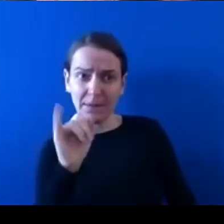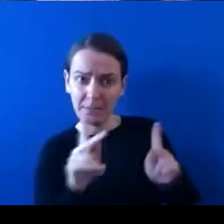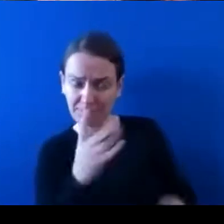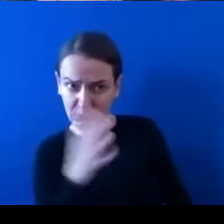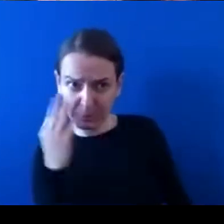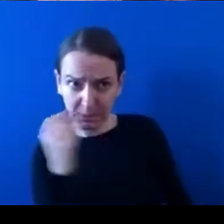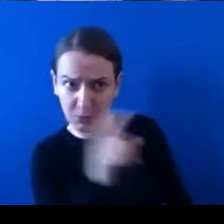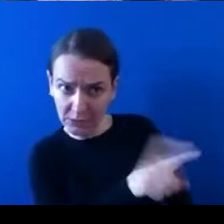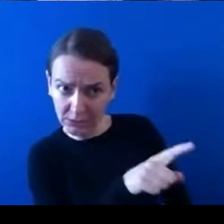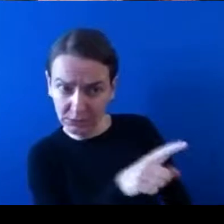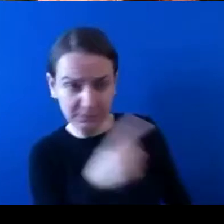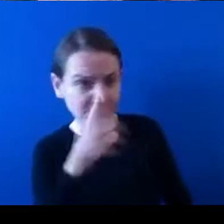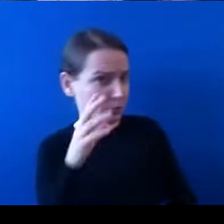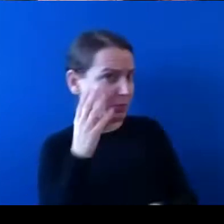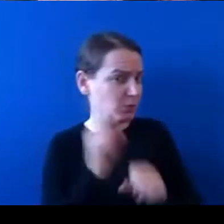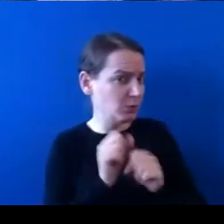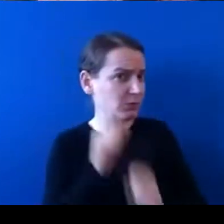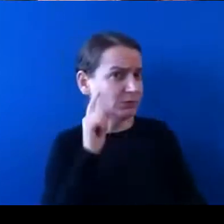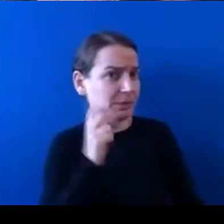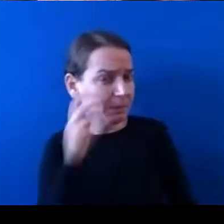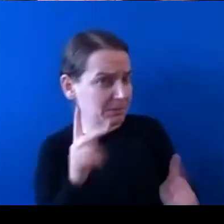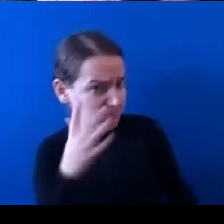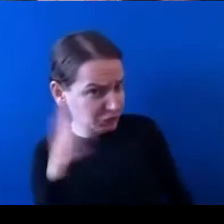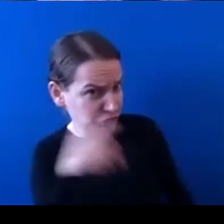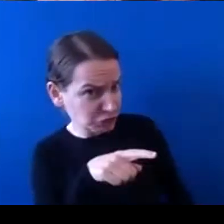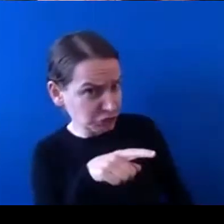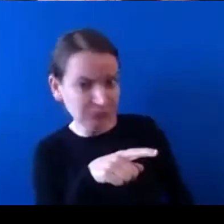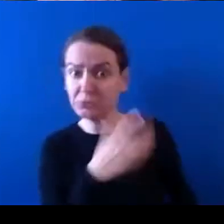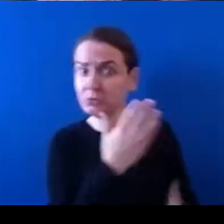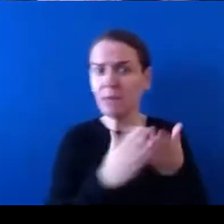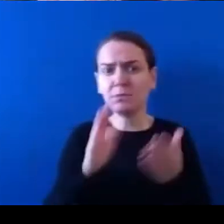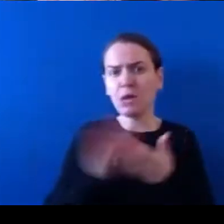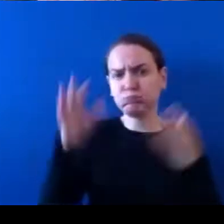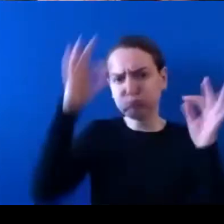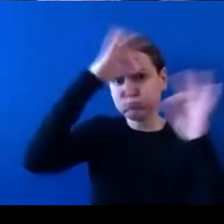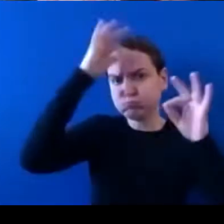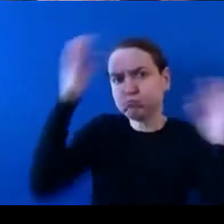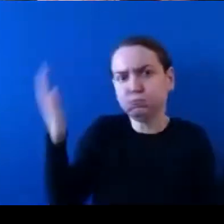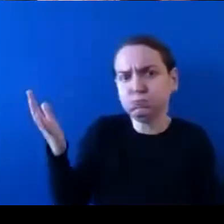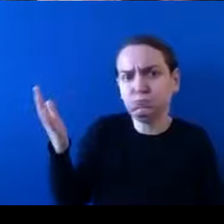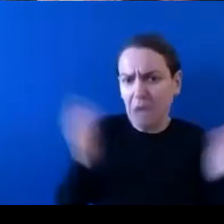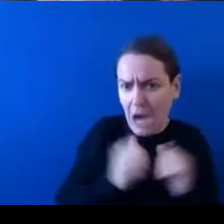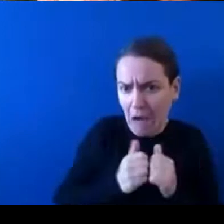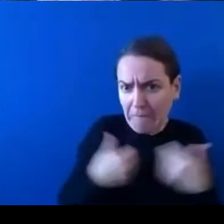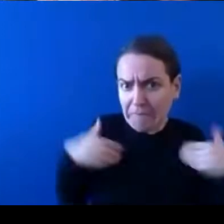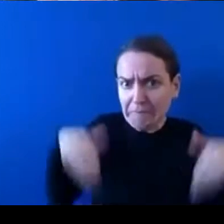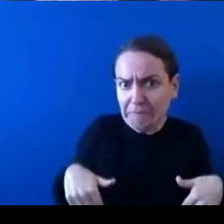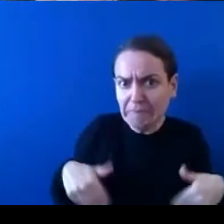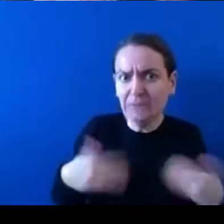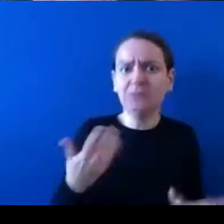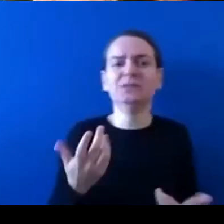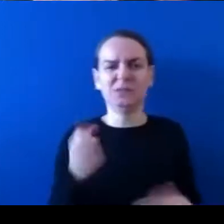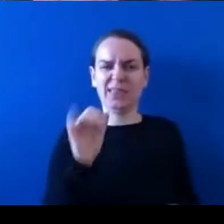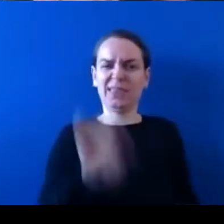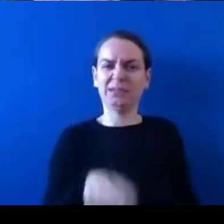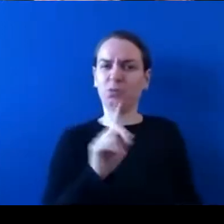You're going to have to request your O&M training on your own. There's not going to be anybody else requesting it. You're going to have to contact the